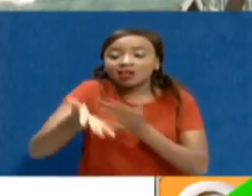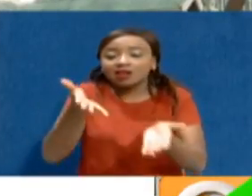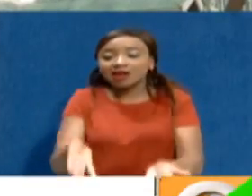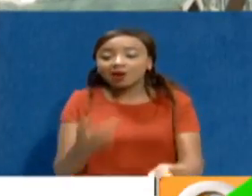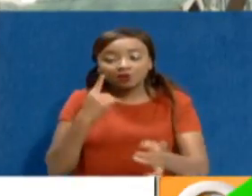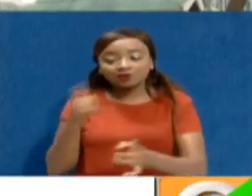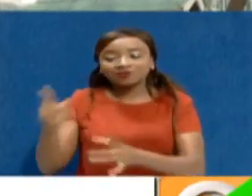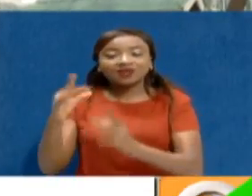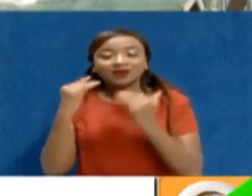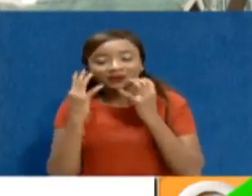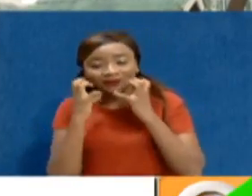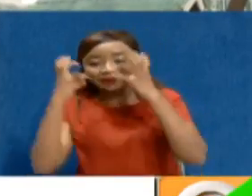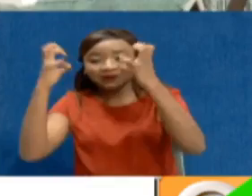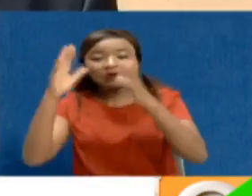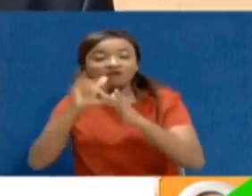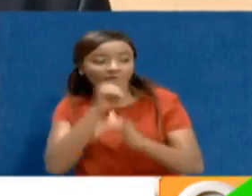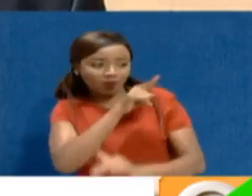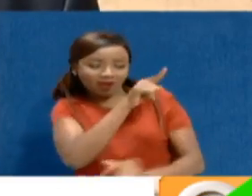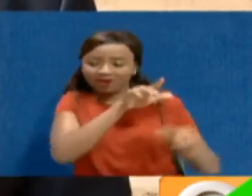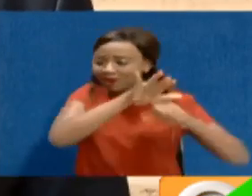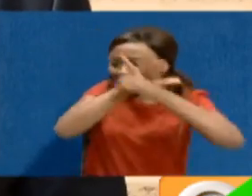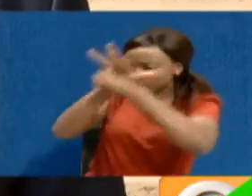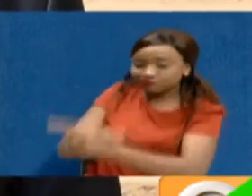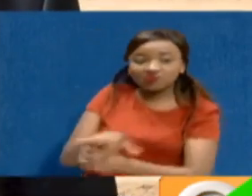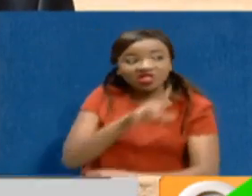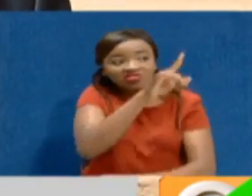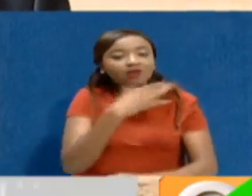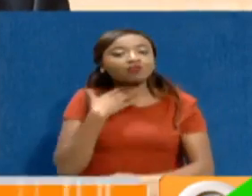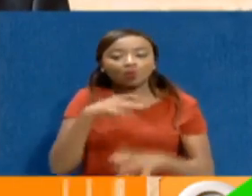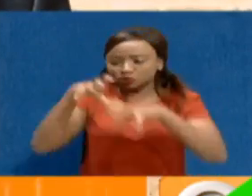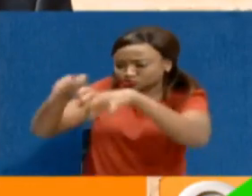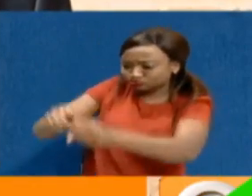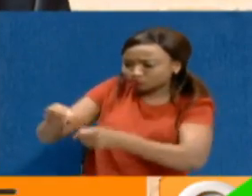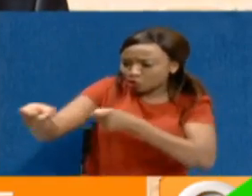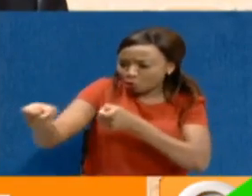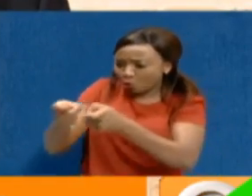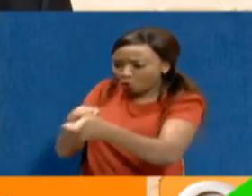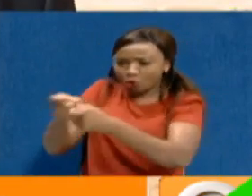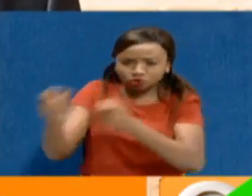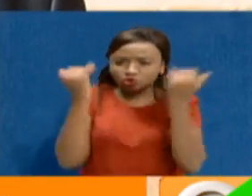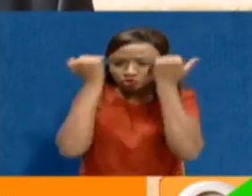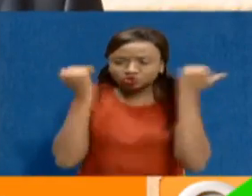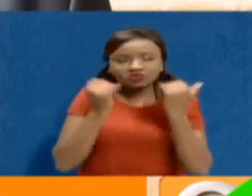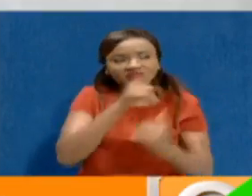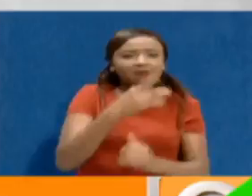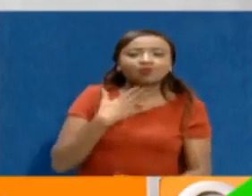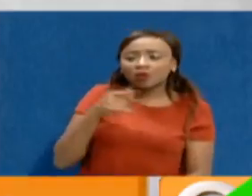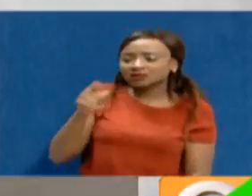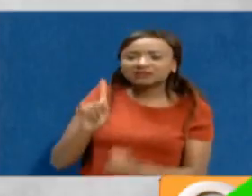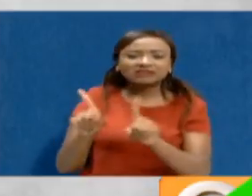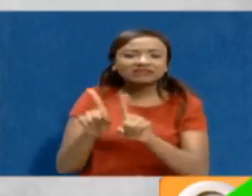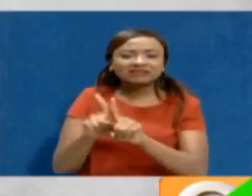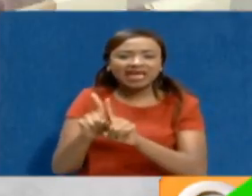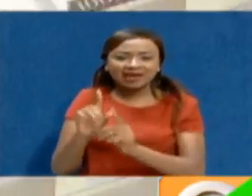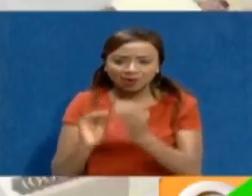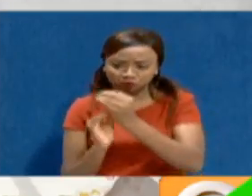as frustration by the executive. They want to control the judiciary. They want to make the judiciary a puppet.